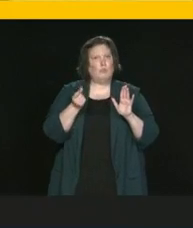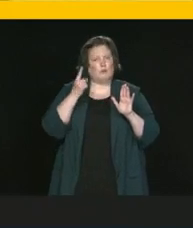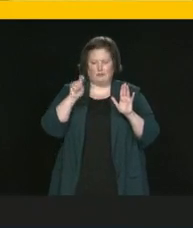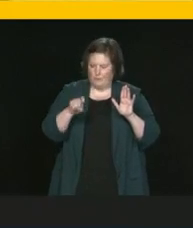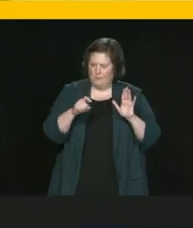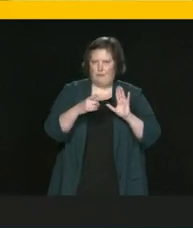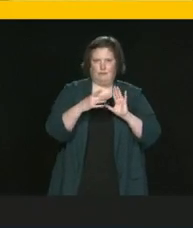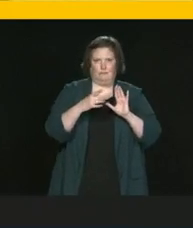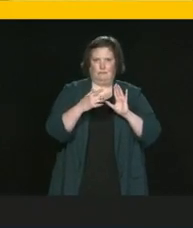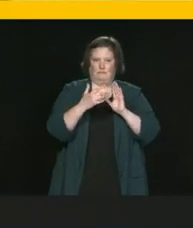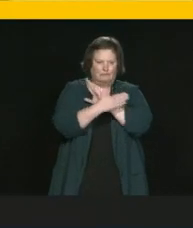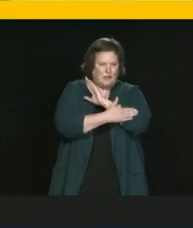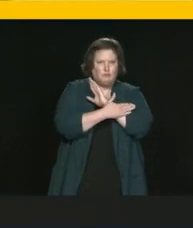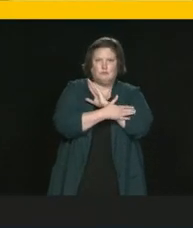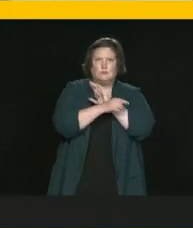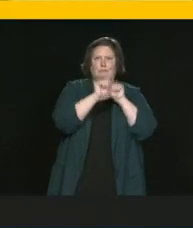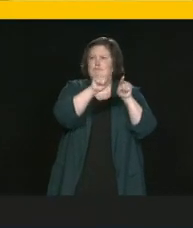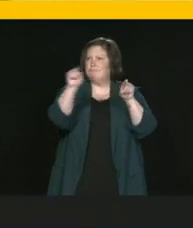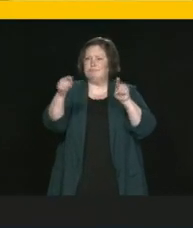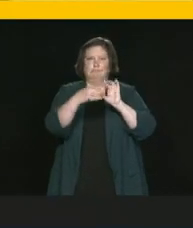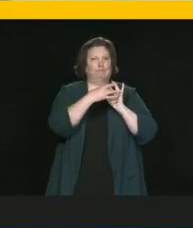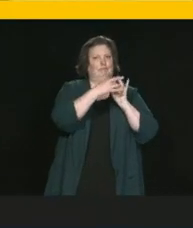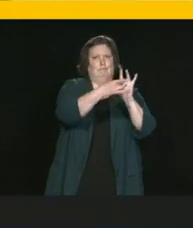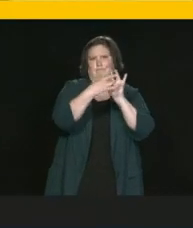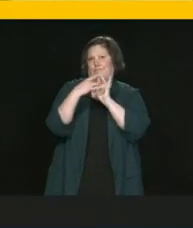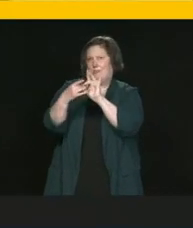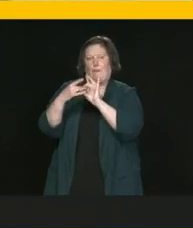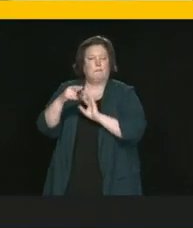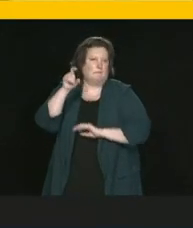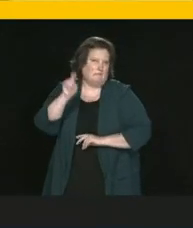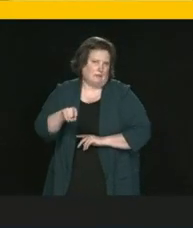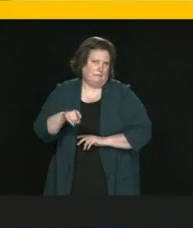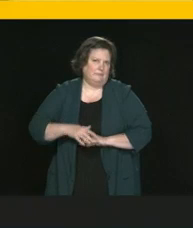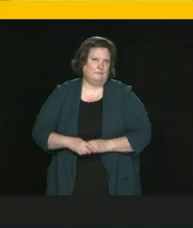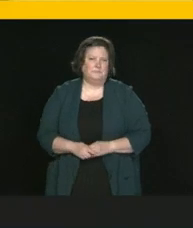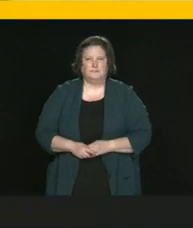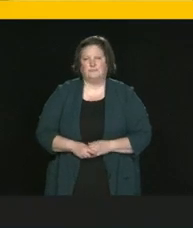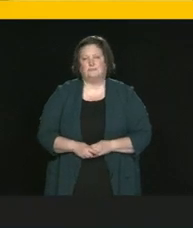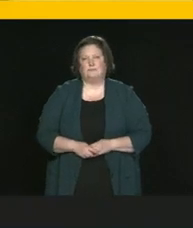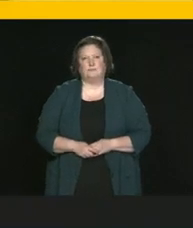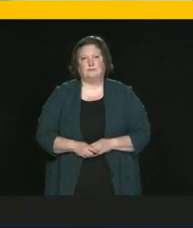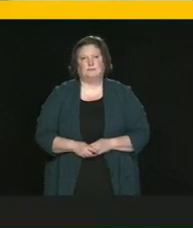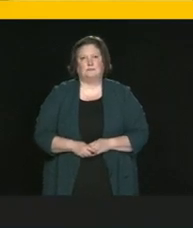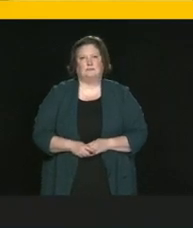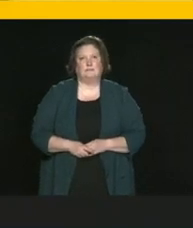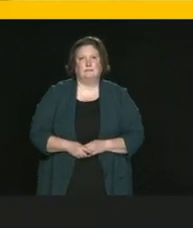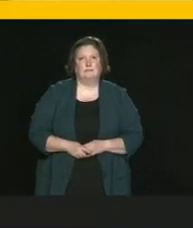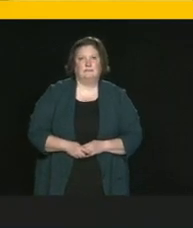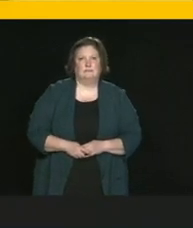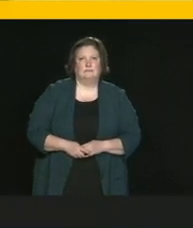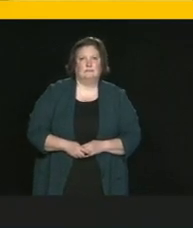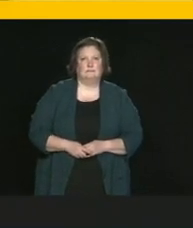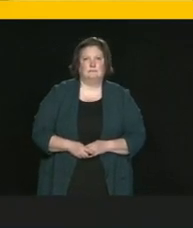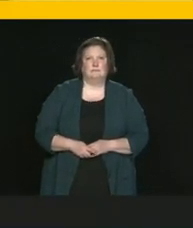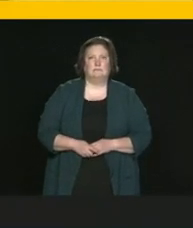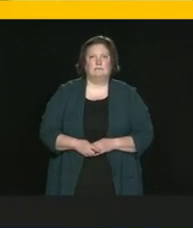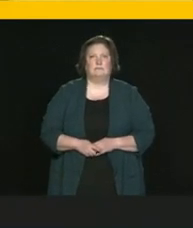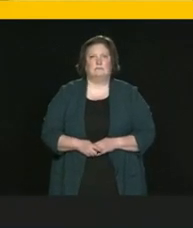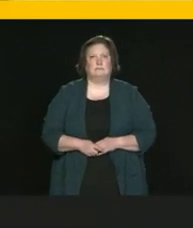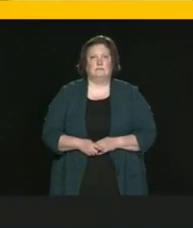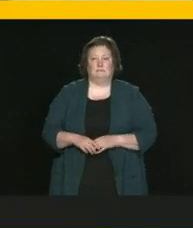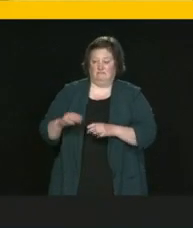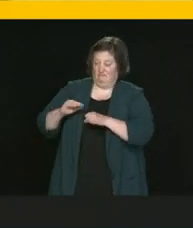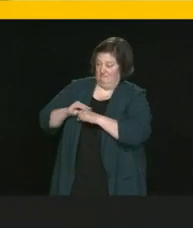a coordinated fashion around the world. But this crisis has highlighted the fact that that